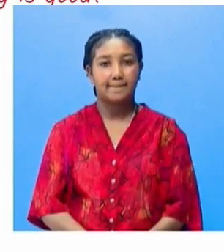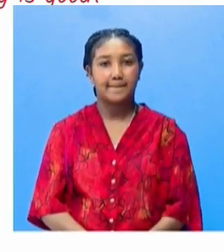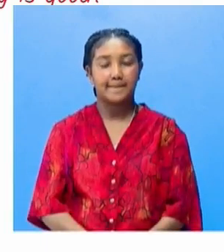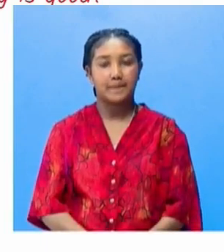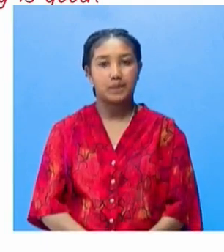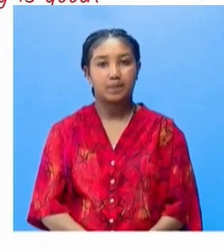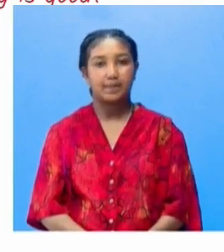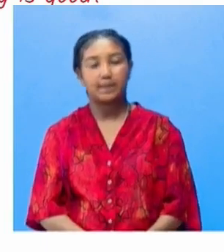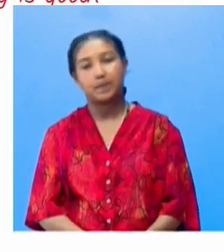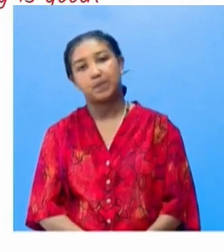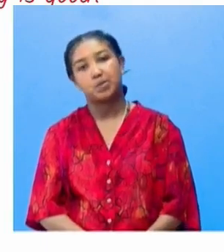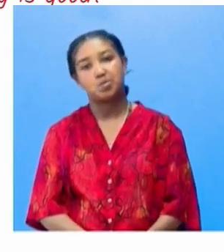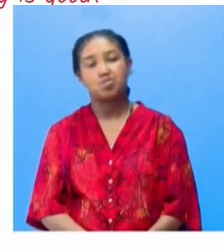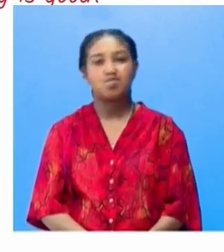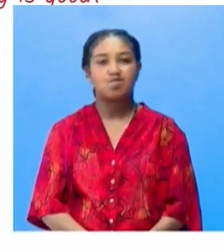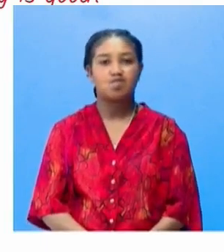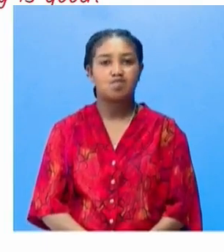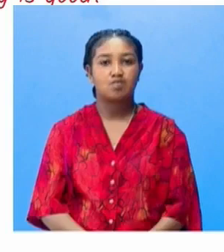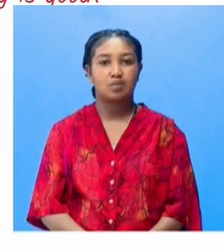Yeah?